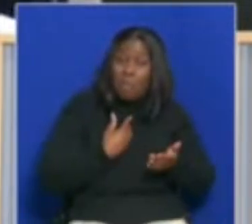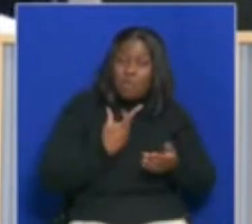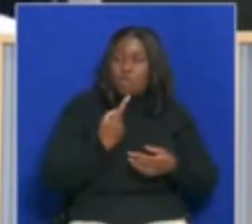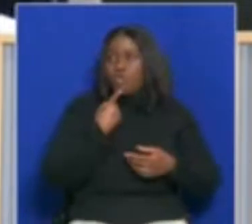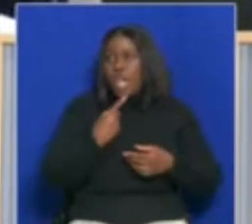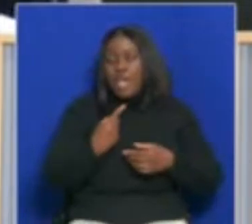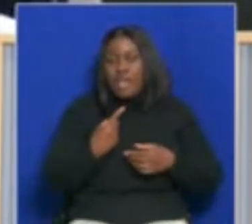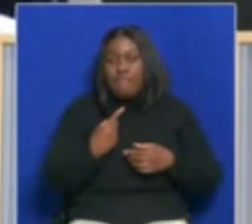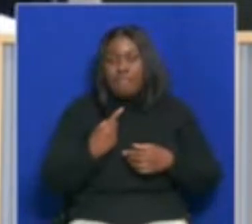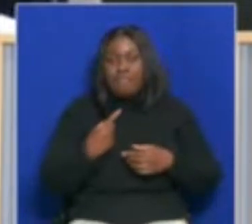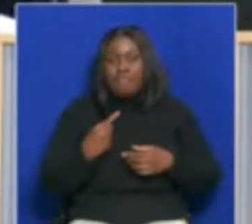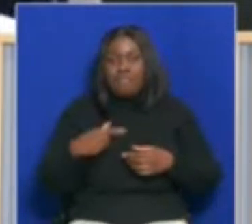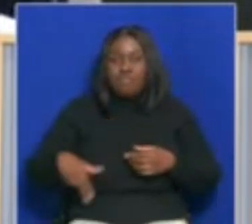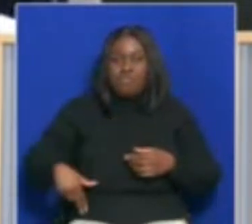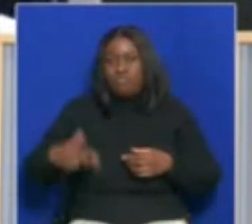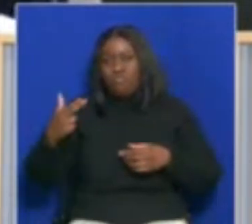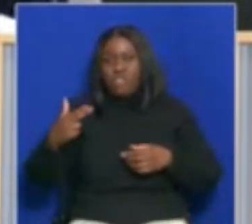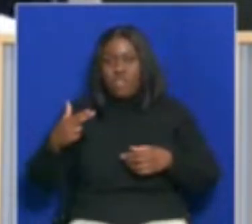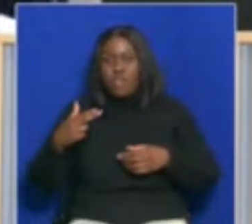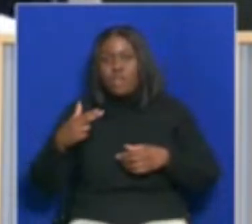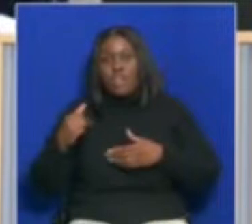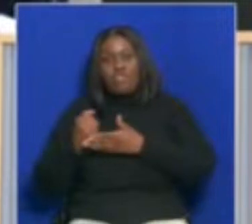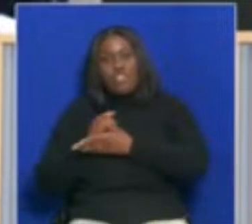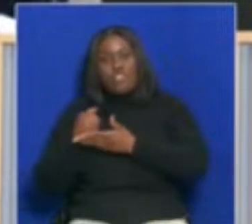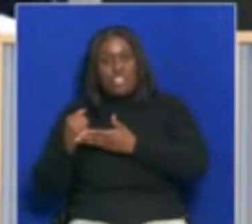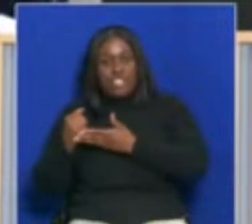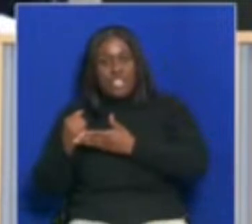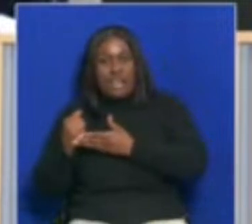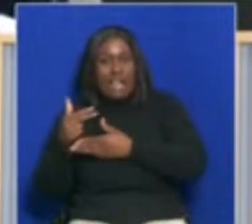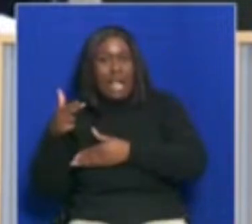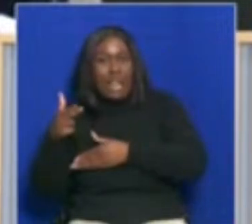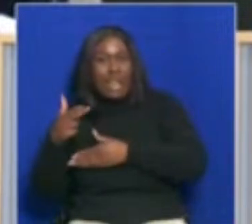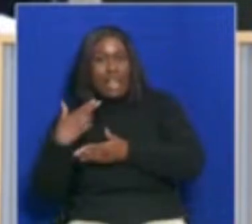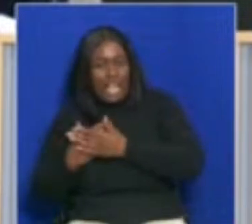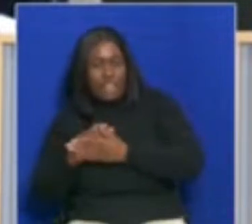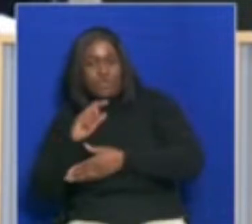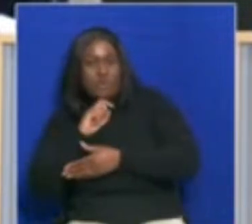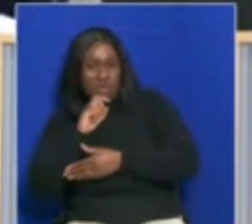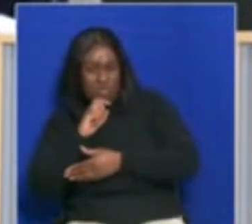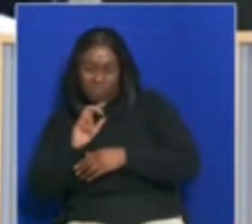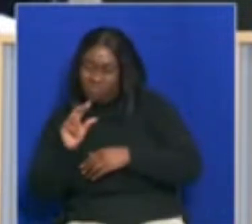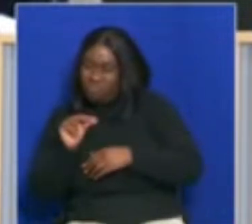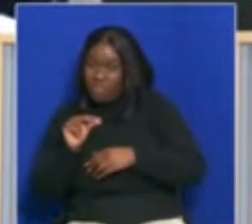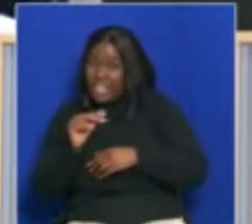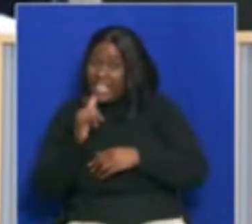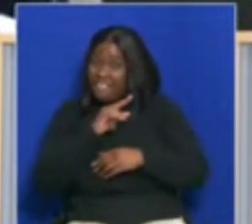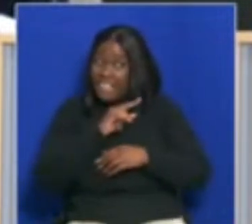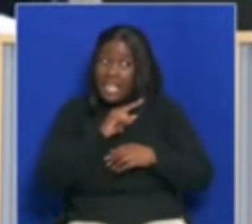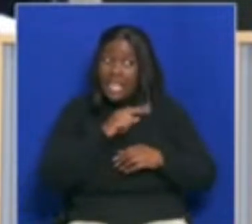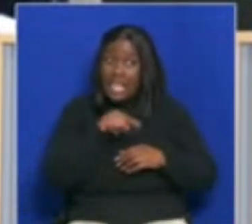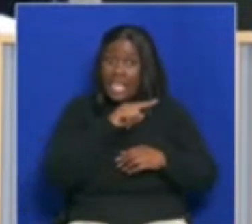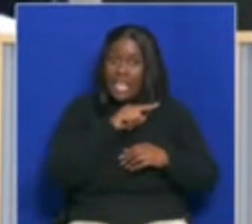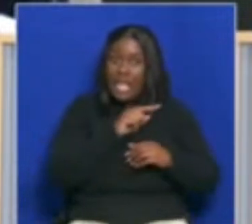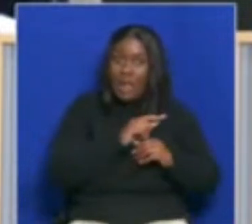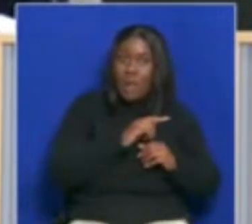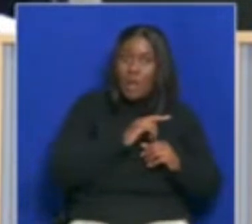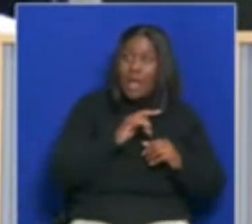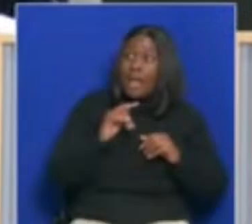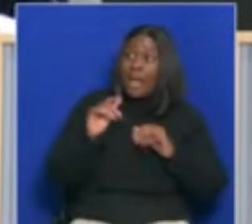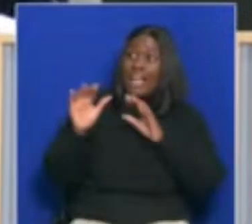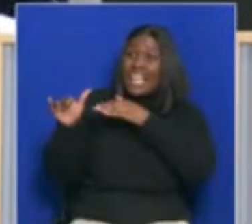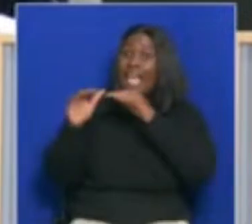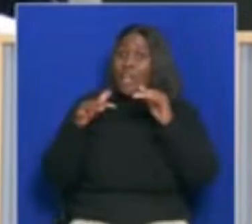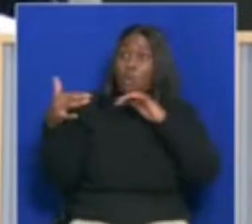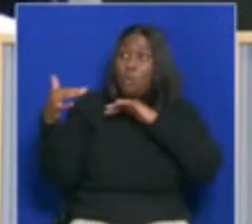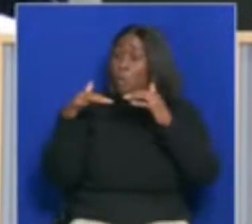one could only use their licensed firearm. Not if they were people who were involved in gang wars and who